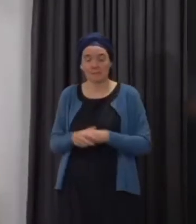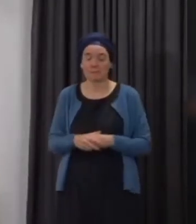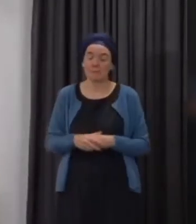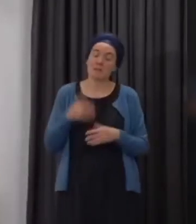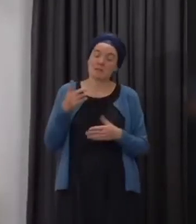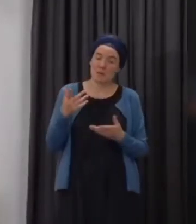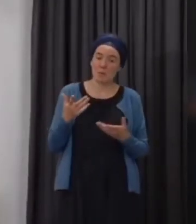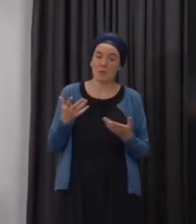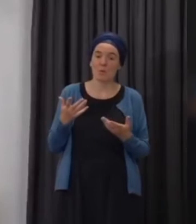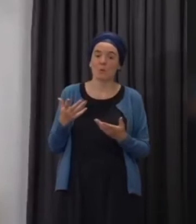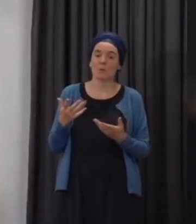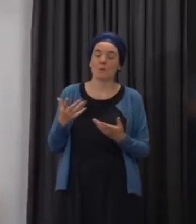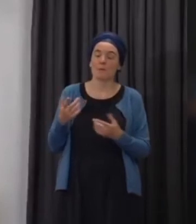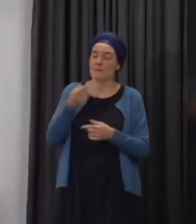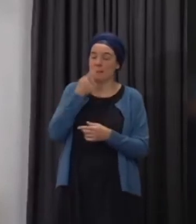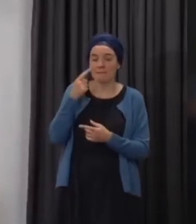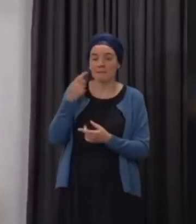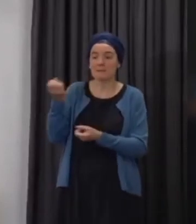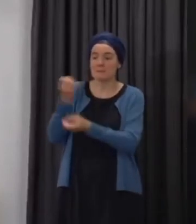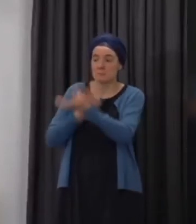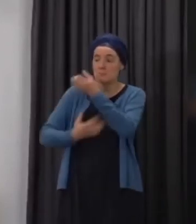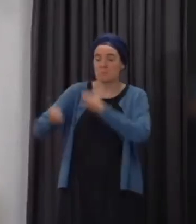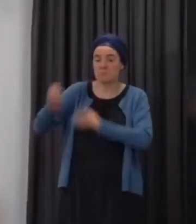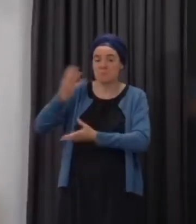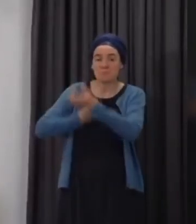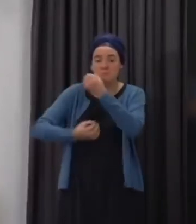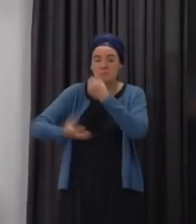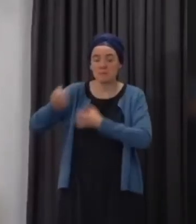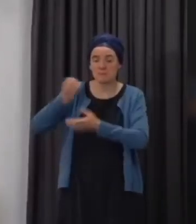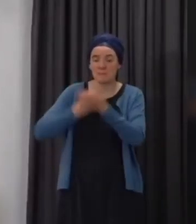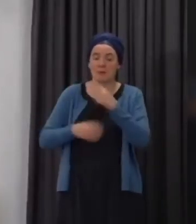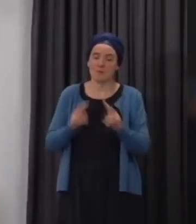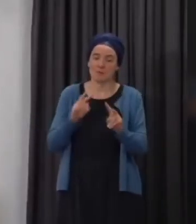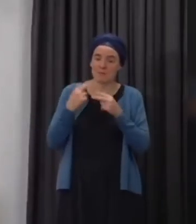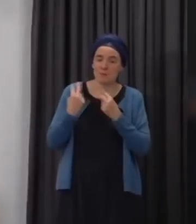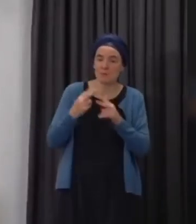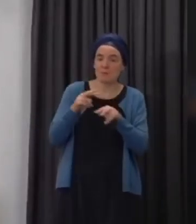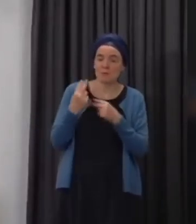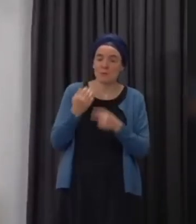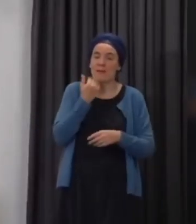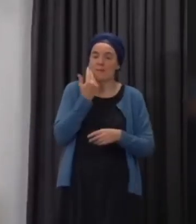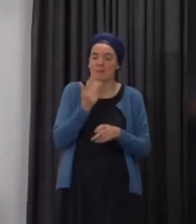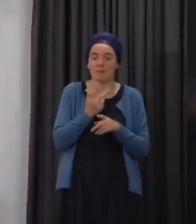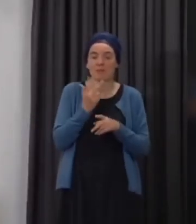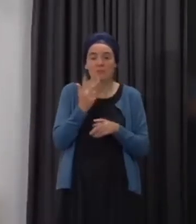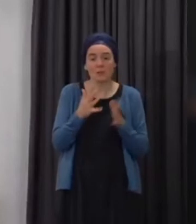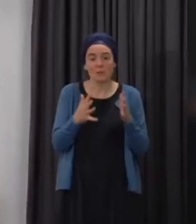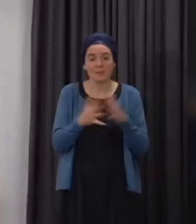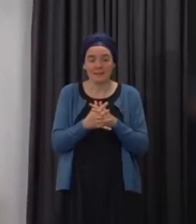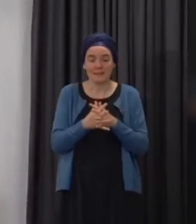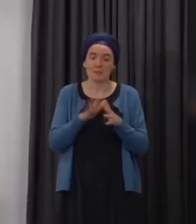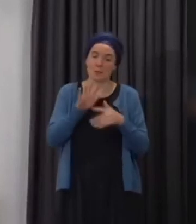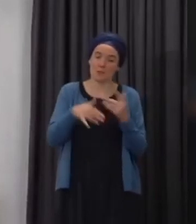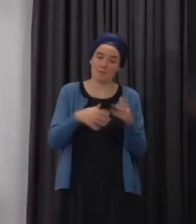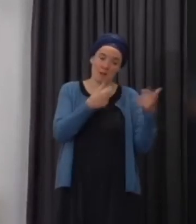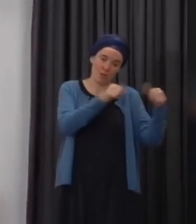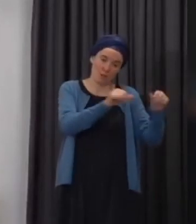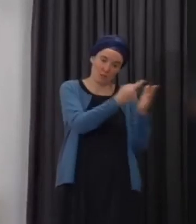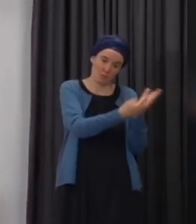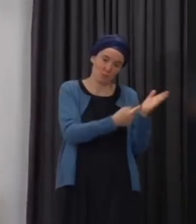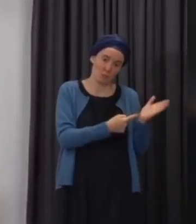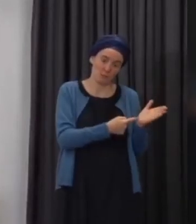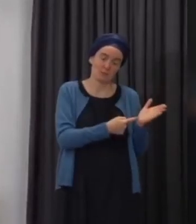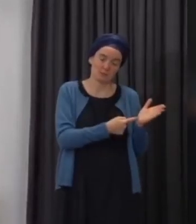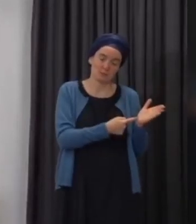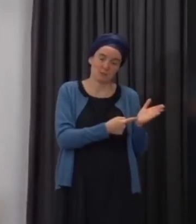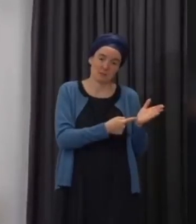and obviously we're reviewing our rules on lockdown every 3 weeks as we're required to by the law that's been introduced. And so we'll need to think